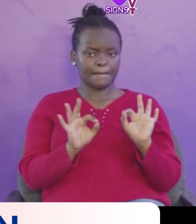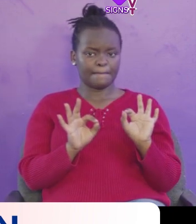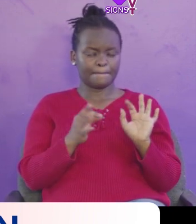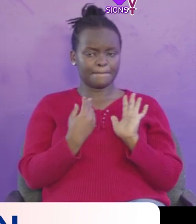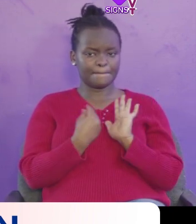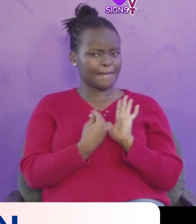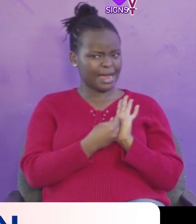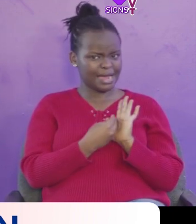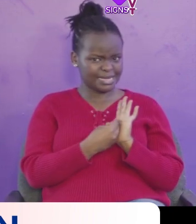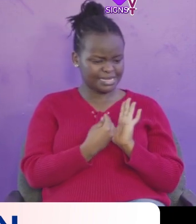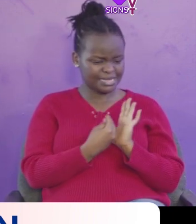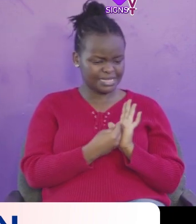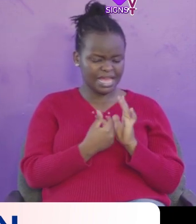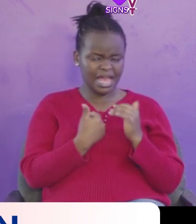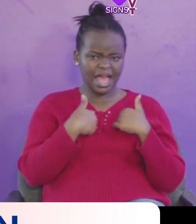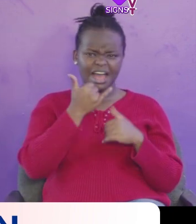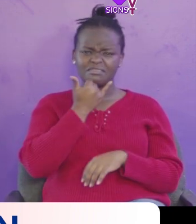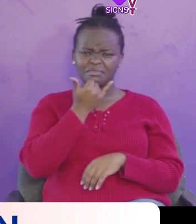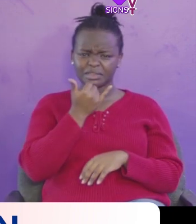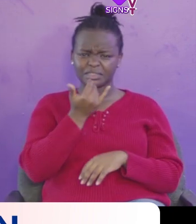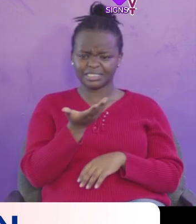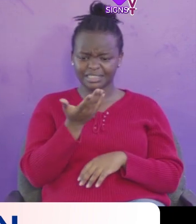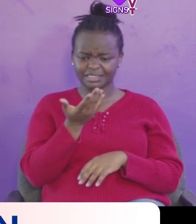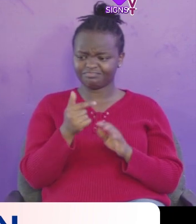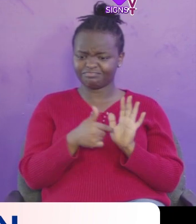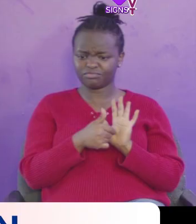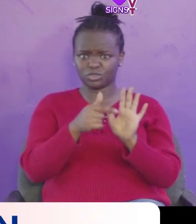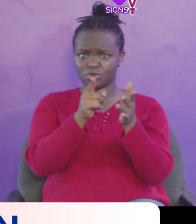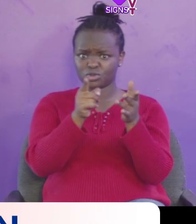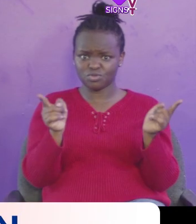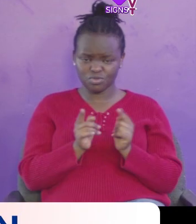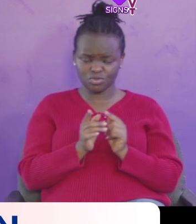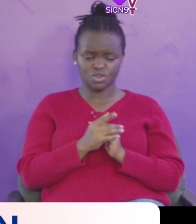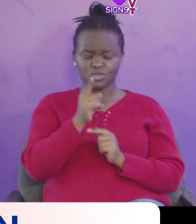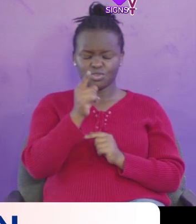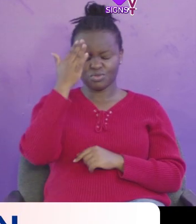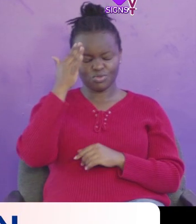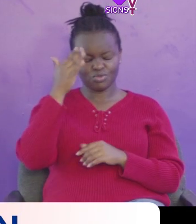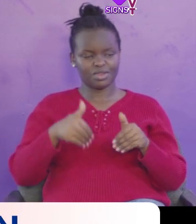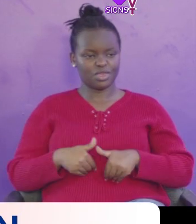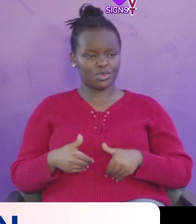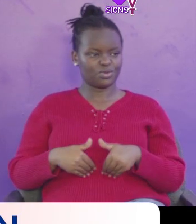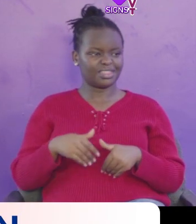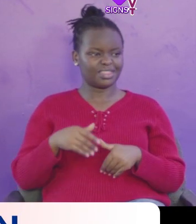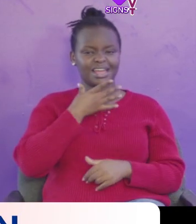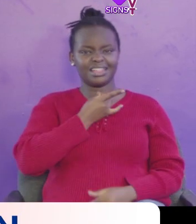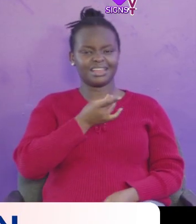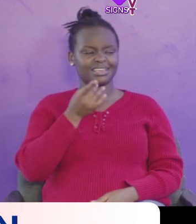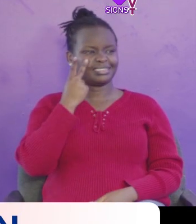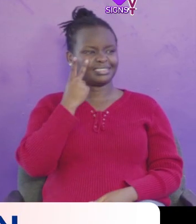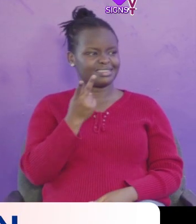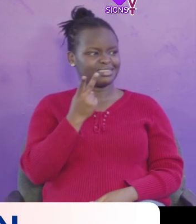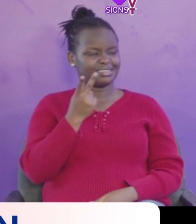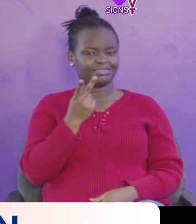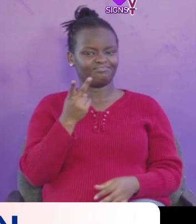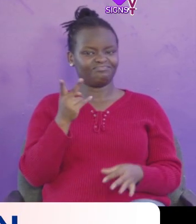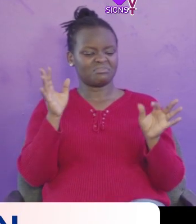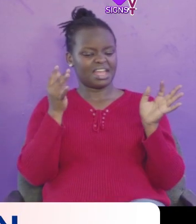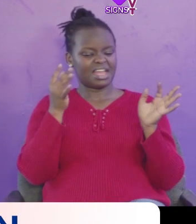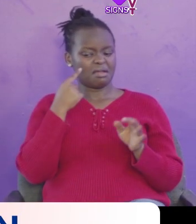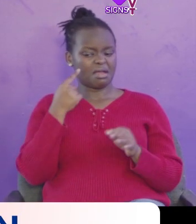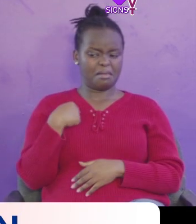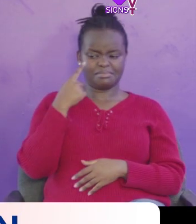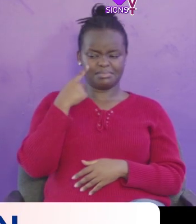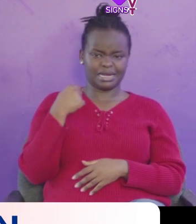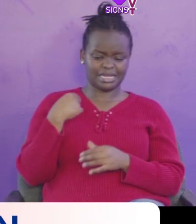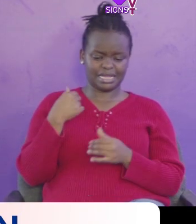Kumekuwa na hiyo complaint. Kuna makosa mdosi kuwaonyesha. You know, young people, you like seeing flashy things. So kuna makosa